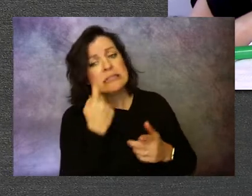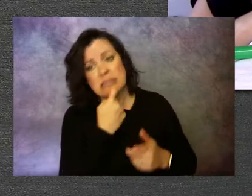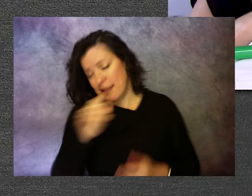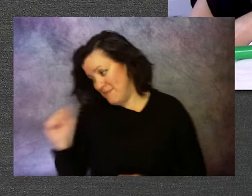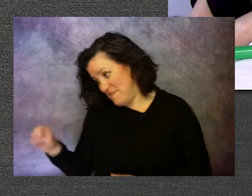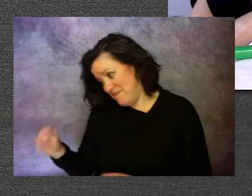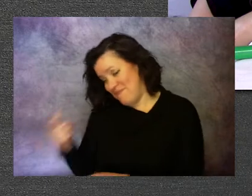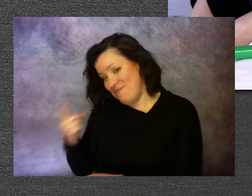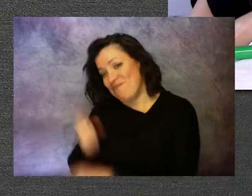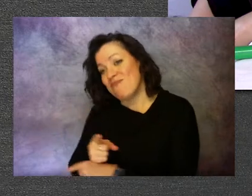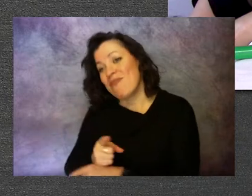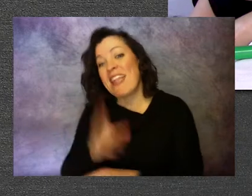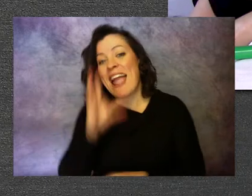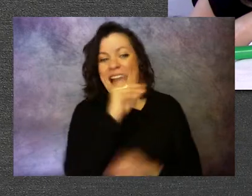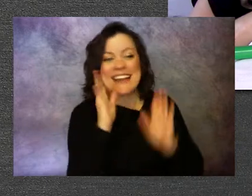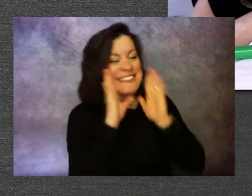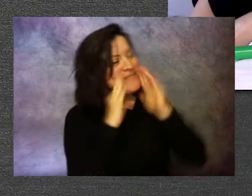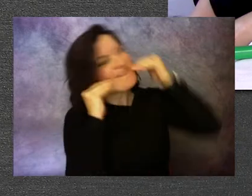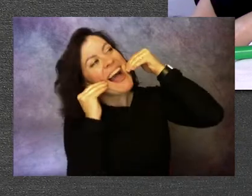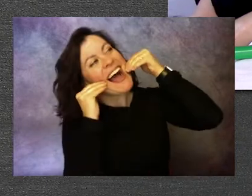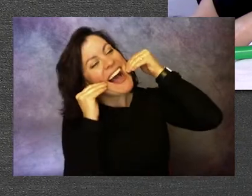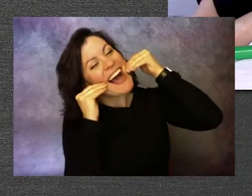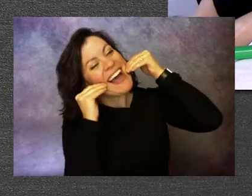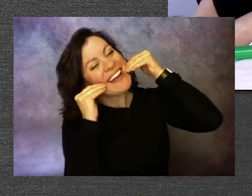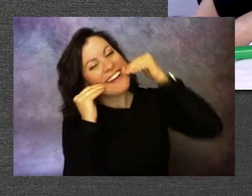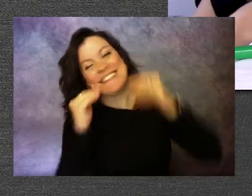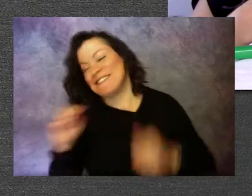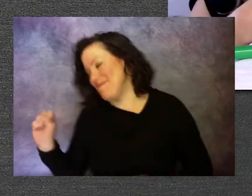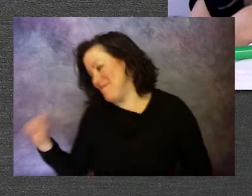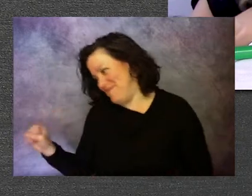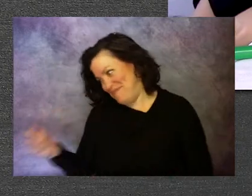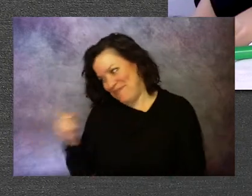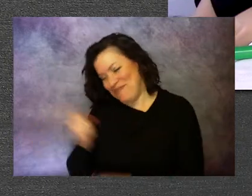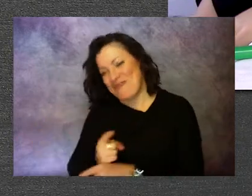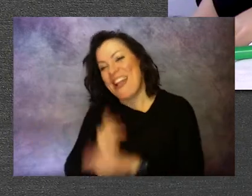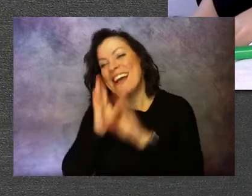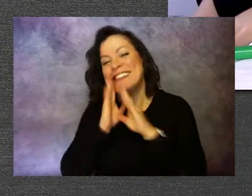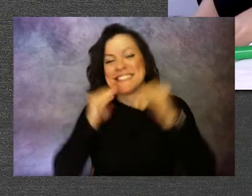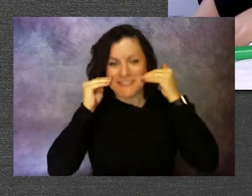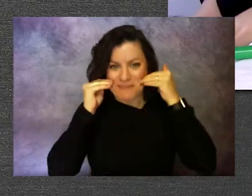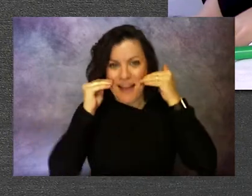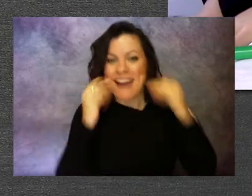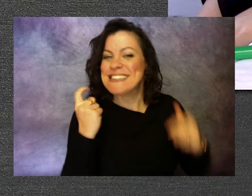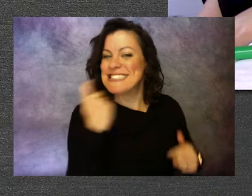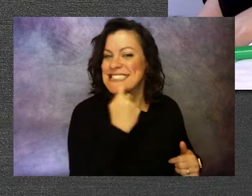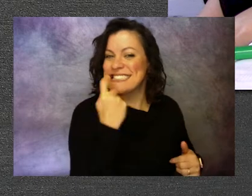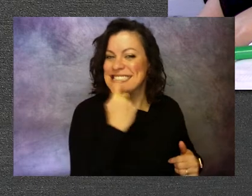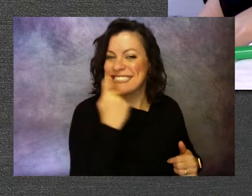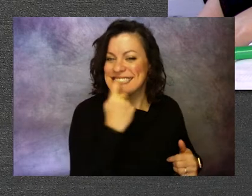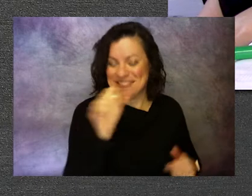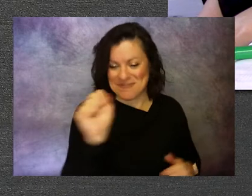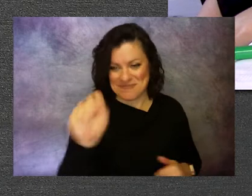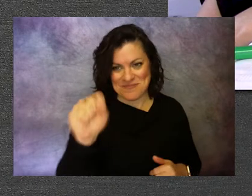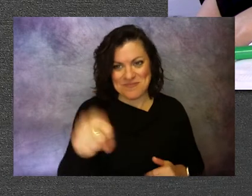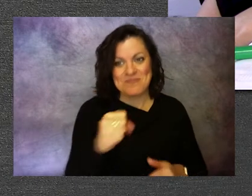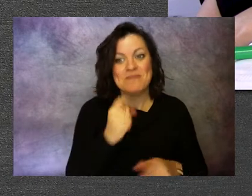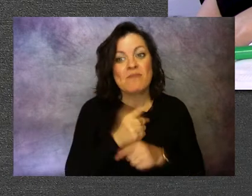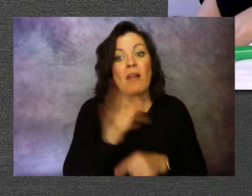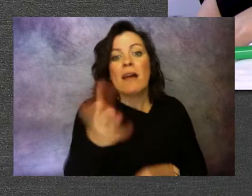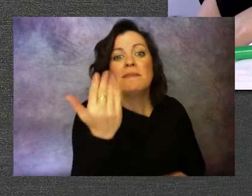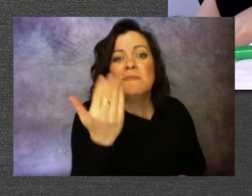to smile. Yeah, look at his smile. He has a nice smile. Can you show us your